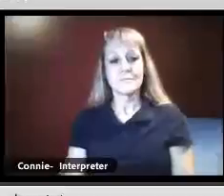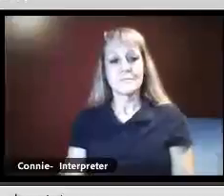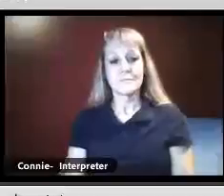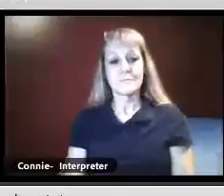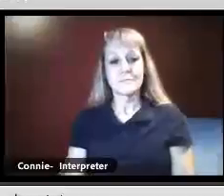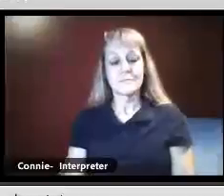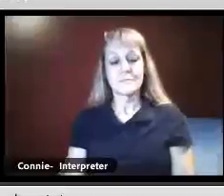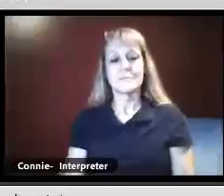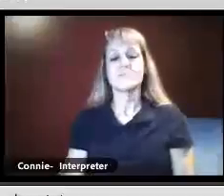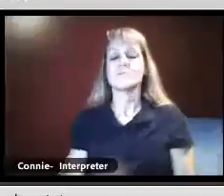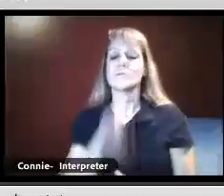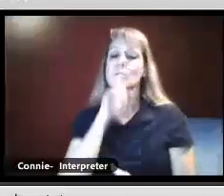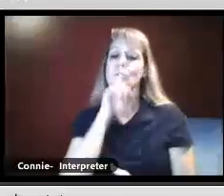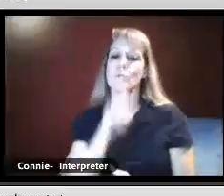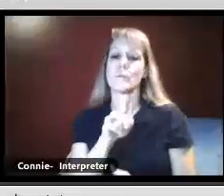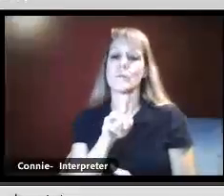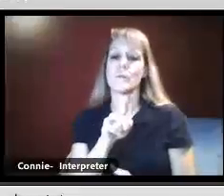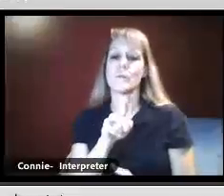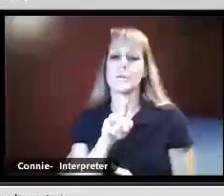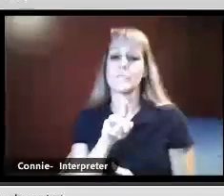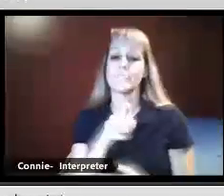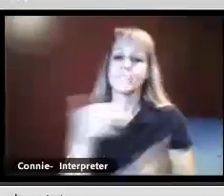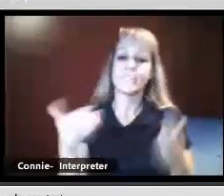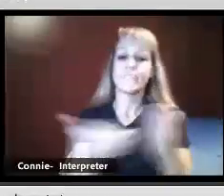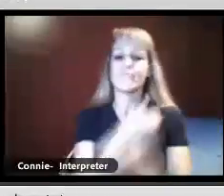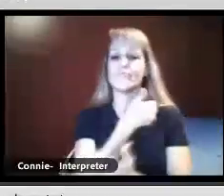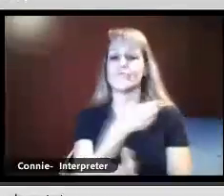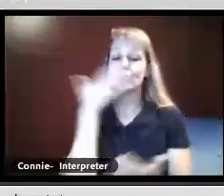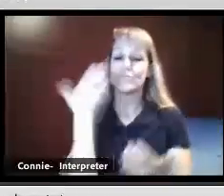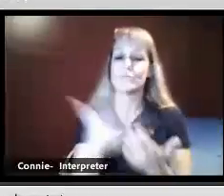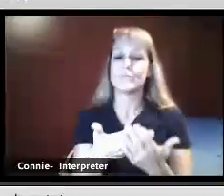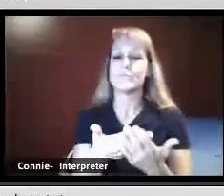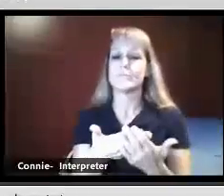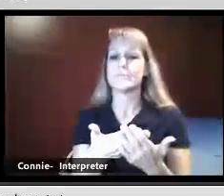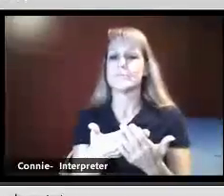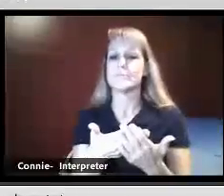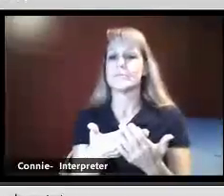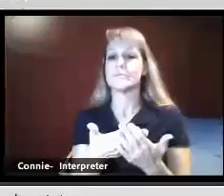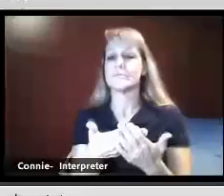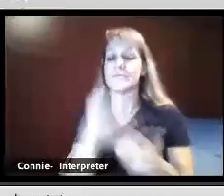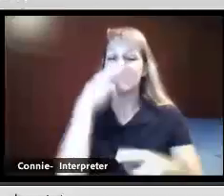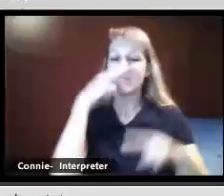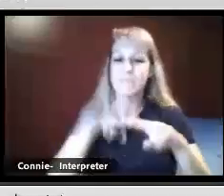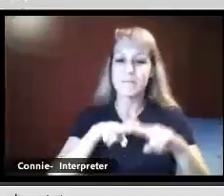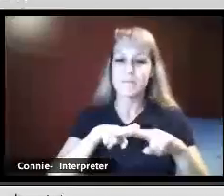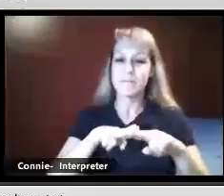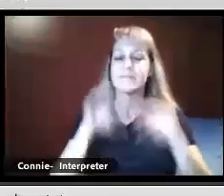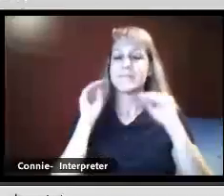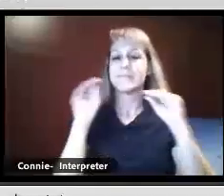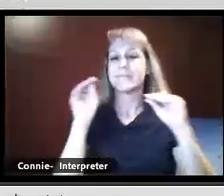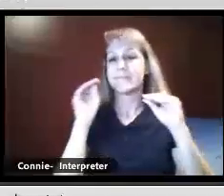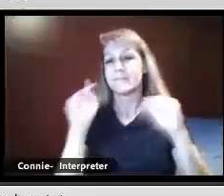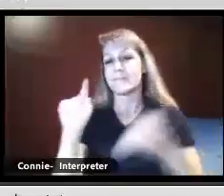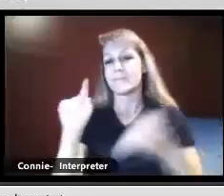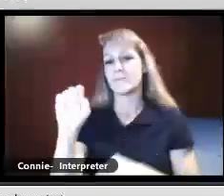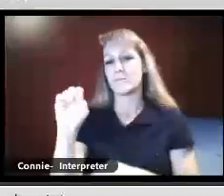It's a very innovative and useful and fun teaching tool,